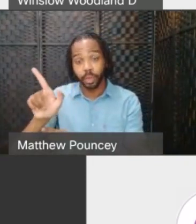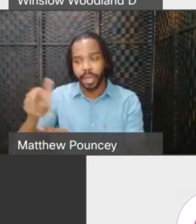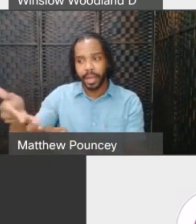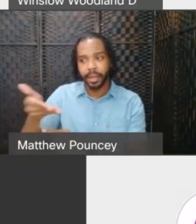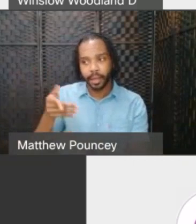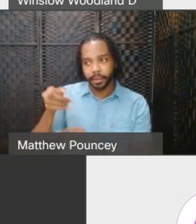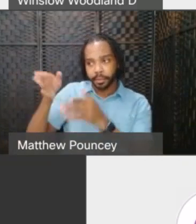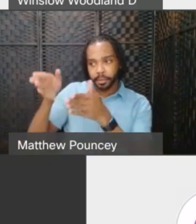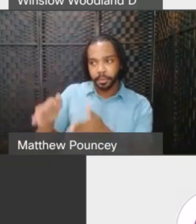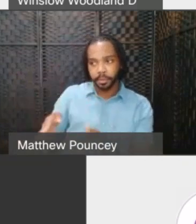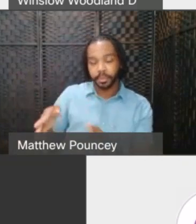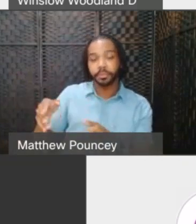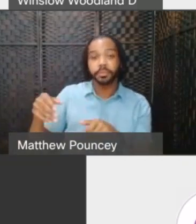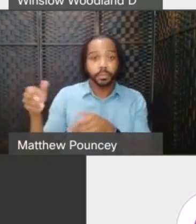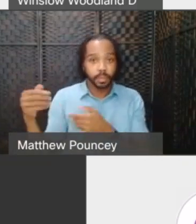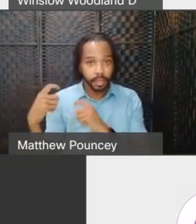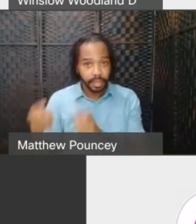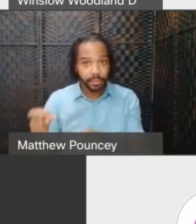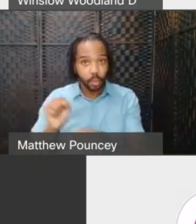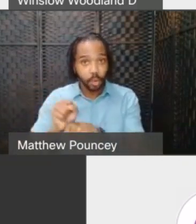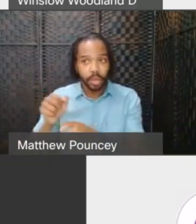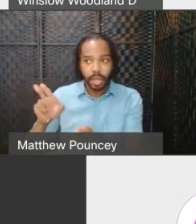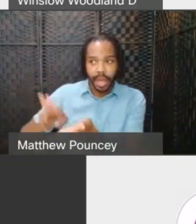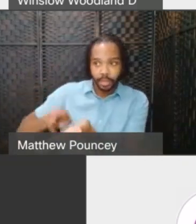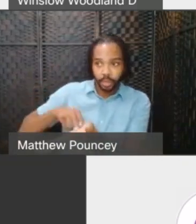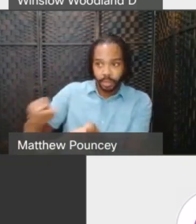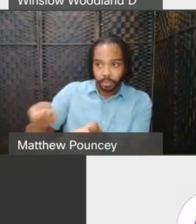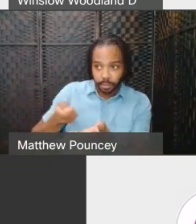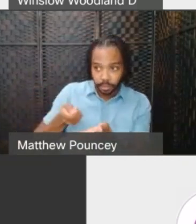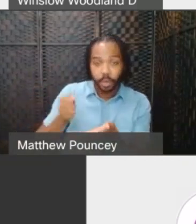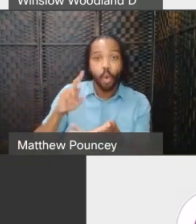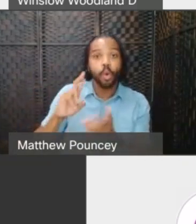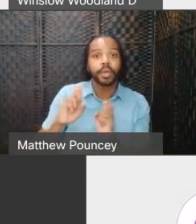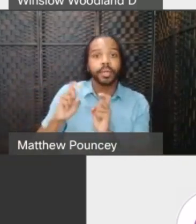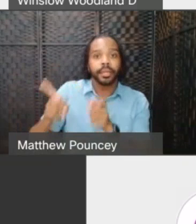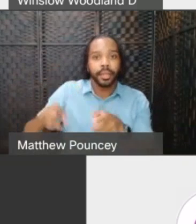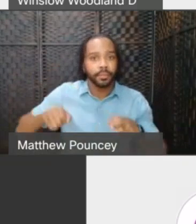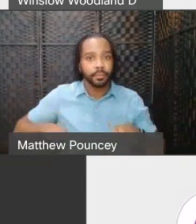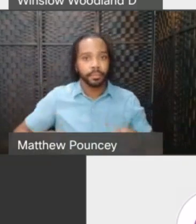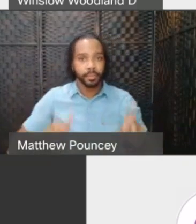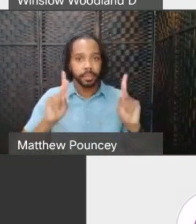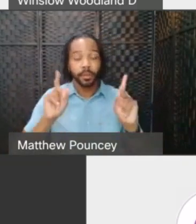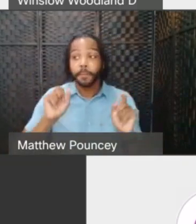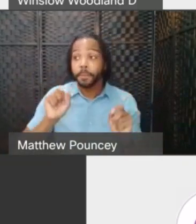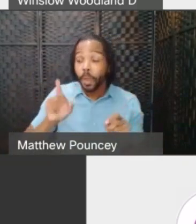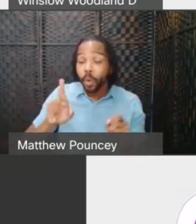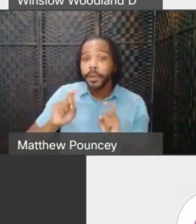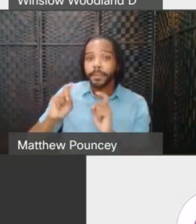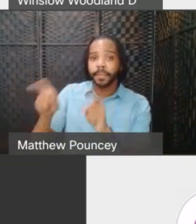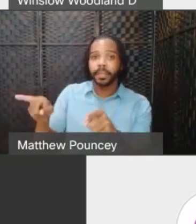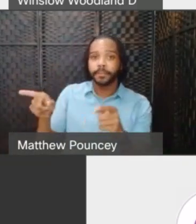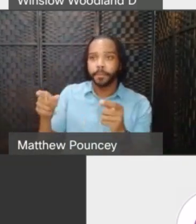hire, employ, contract with, or grant privileges or credentials